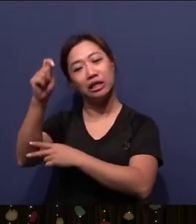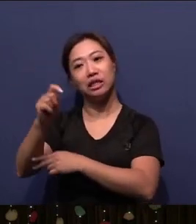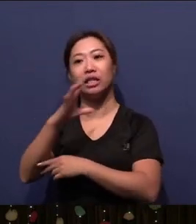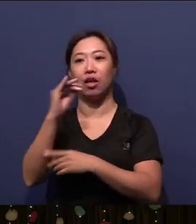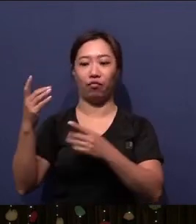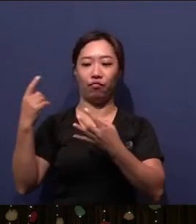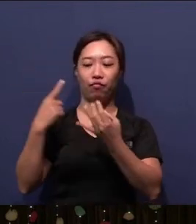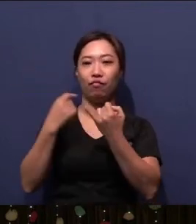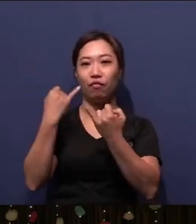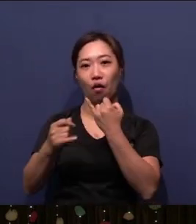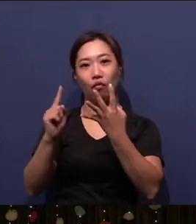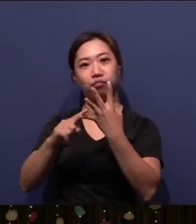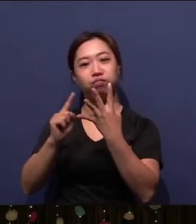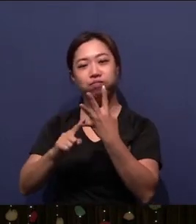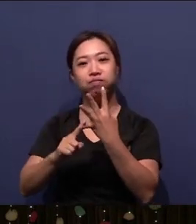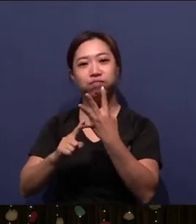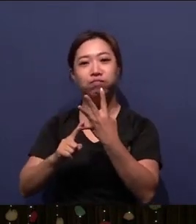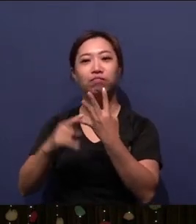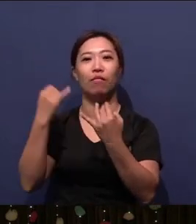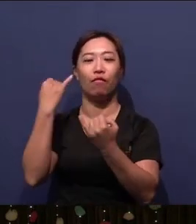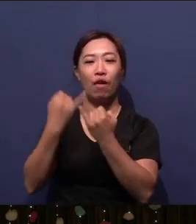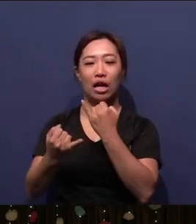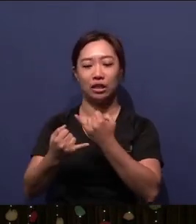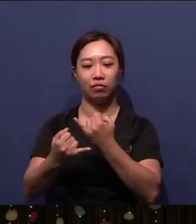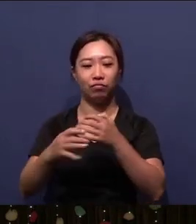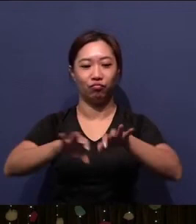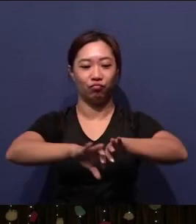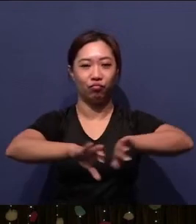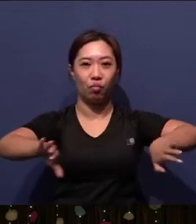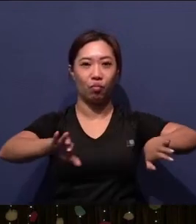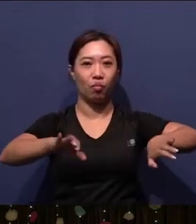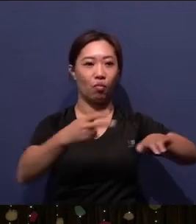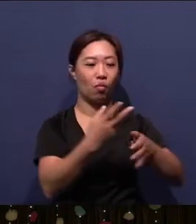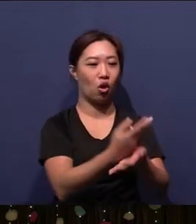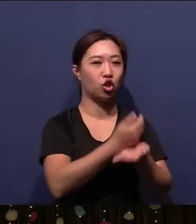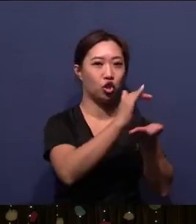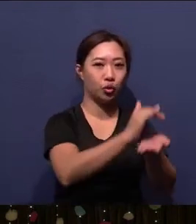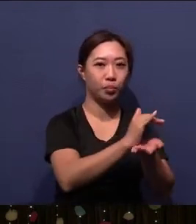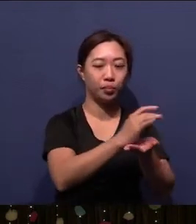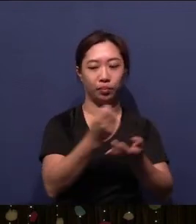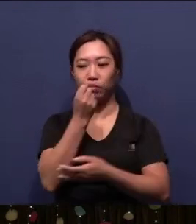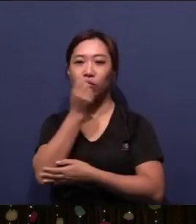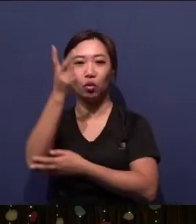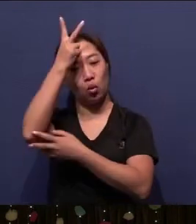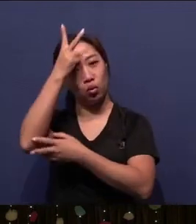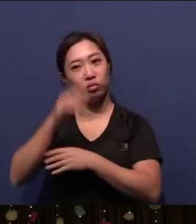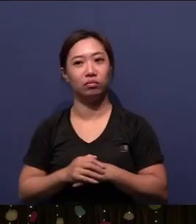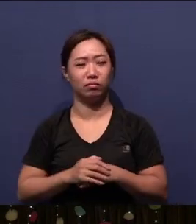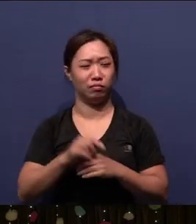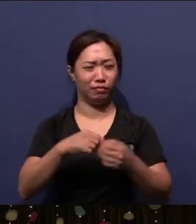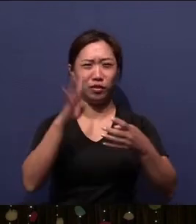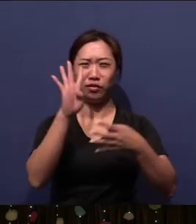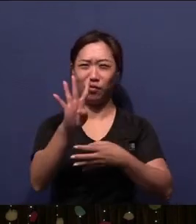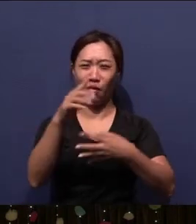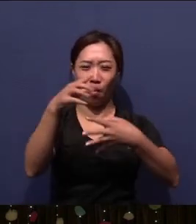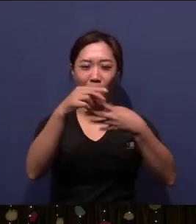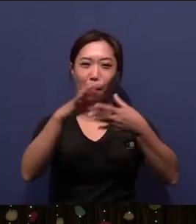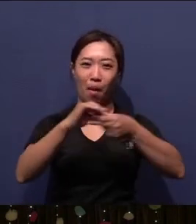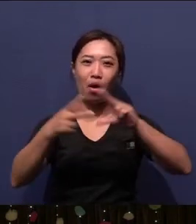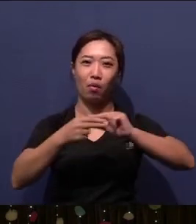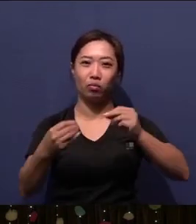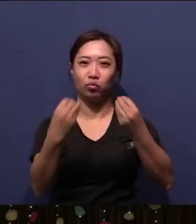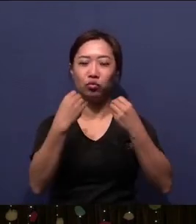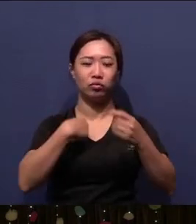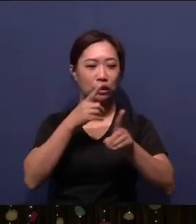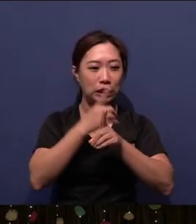fourth is the final judgment, the separation between the sheep and goats. All of this parable teaches us as His